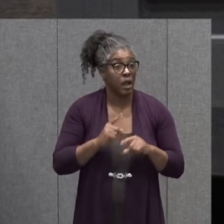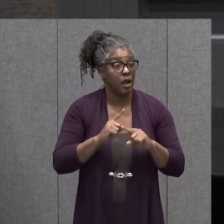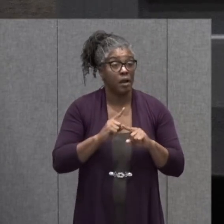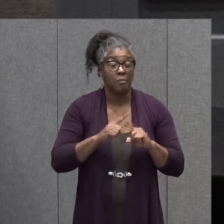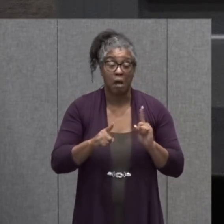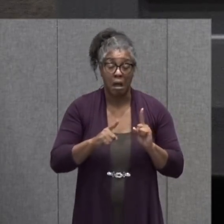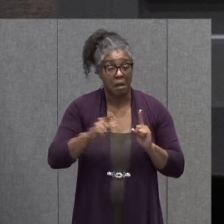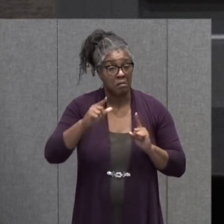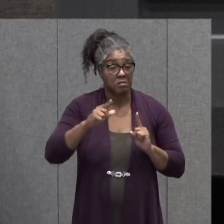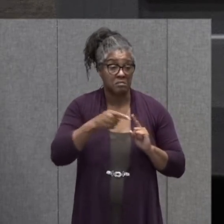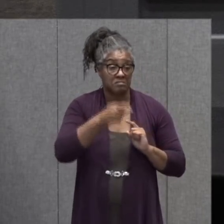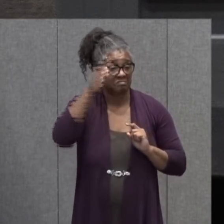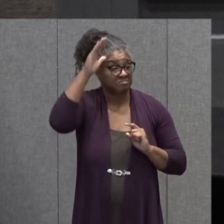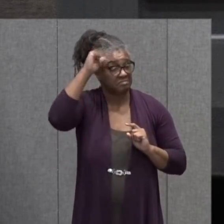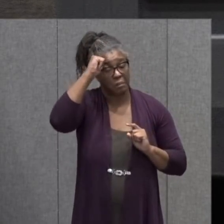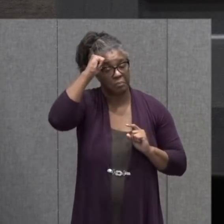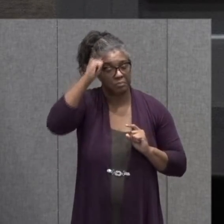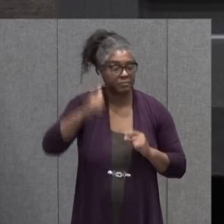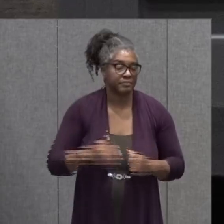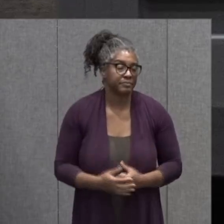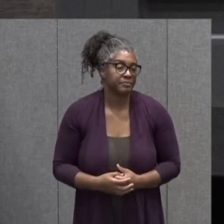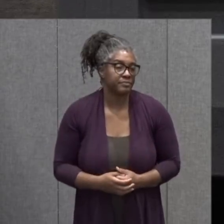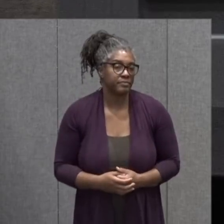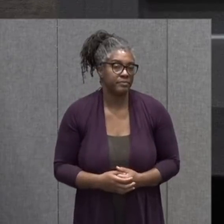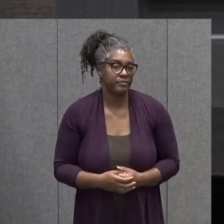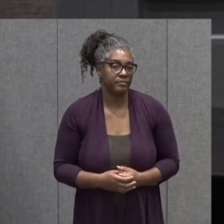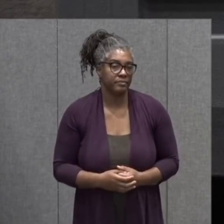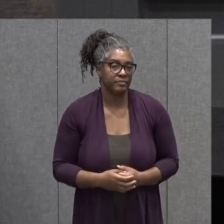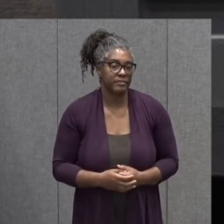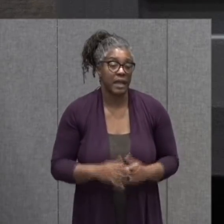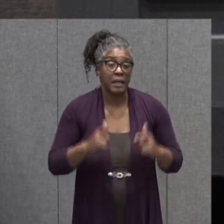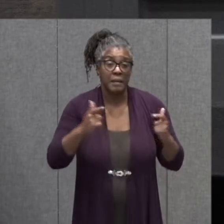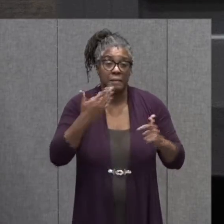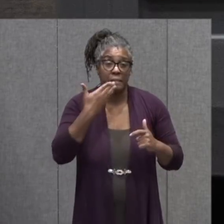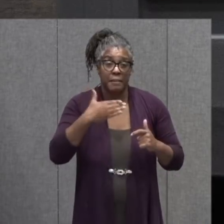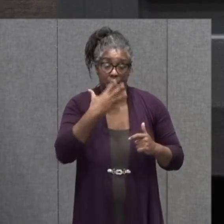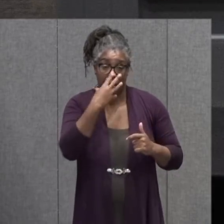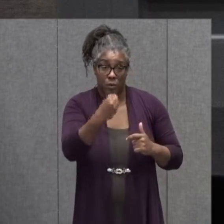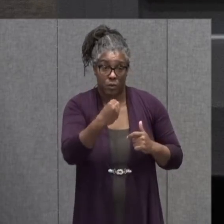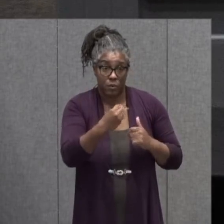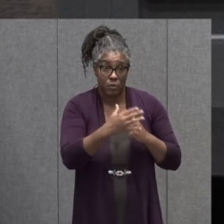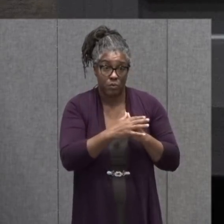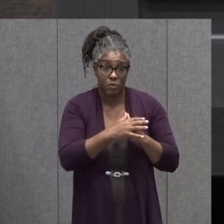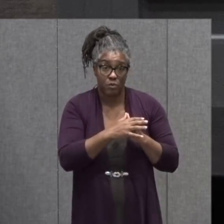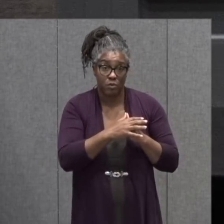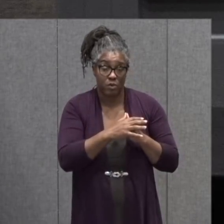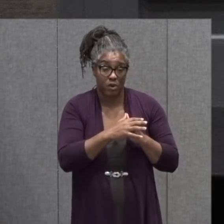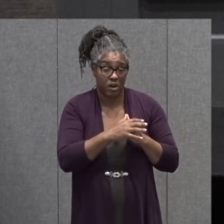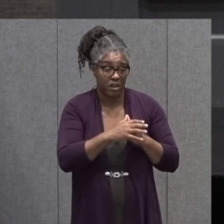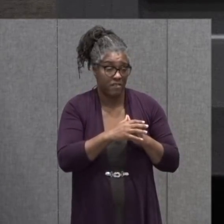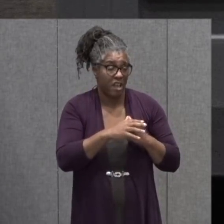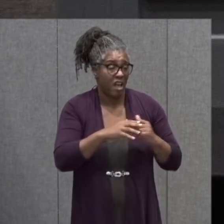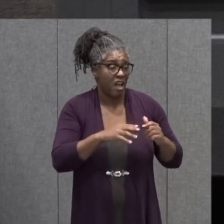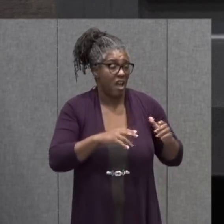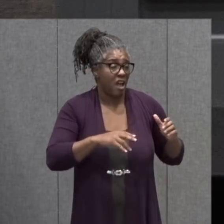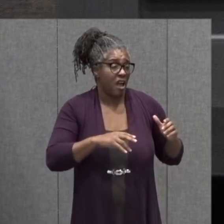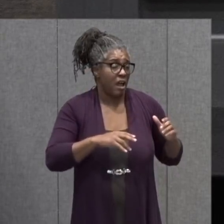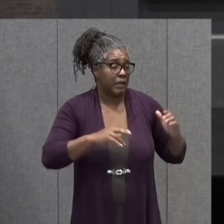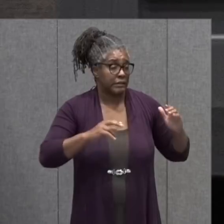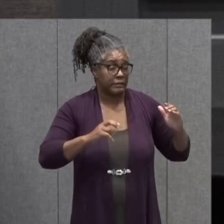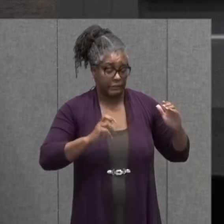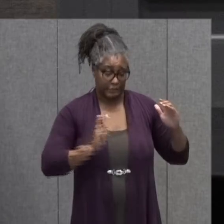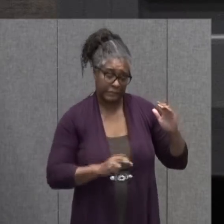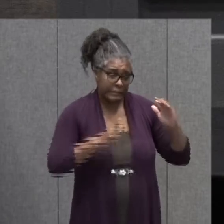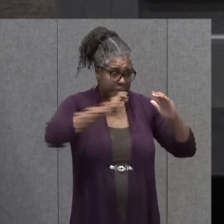pigs. So the big bad wolf jumped and landed with a huge splash in